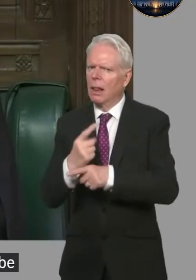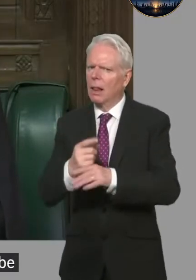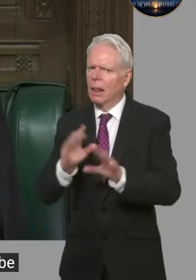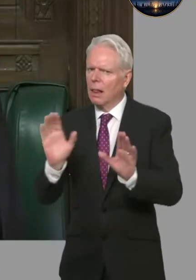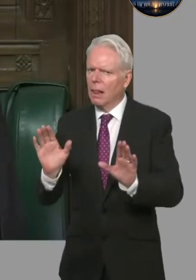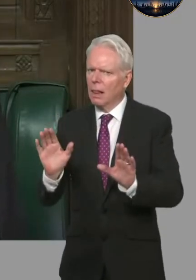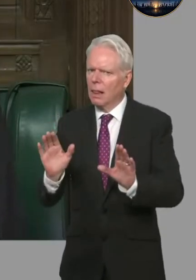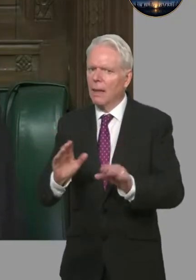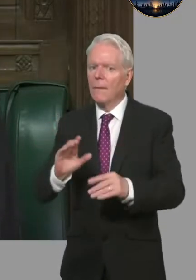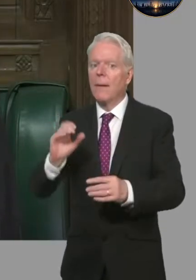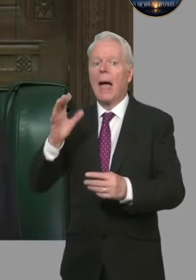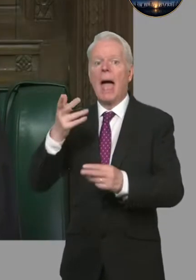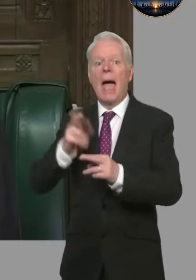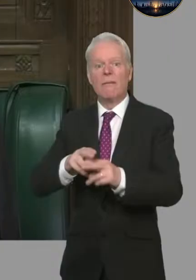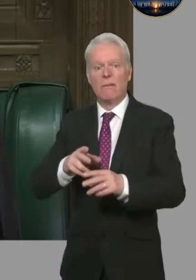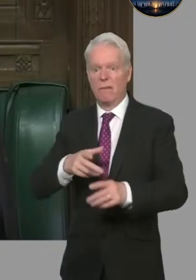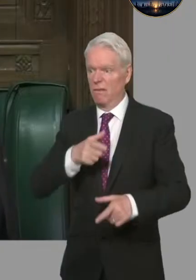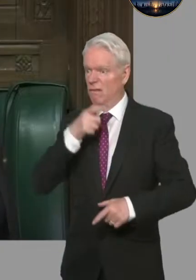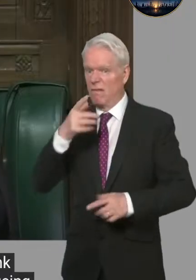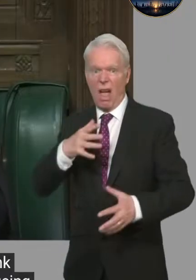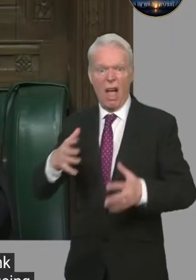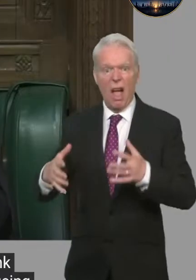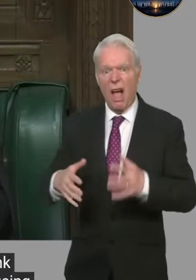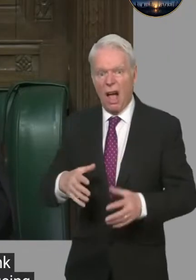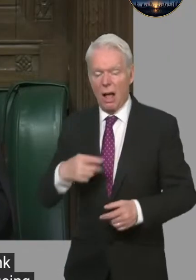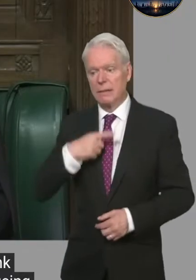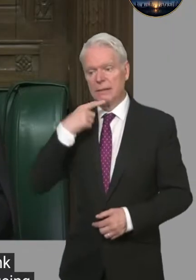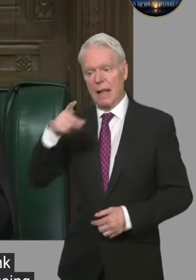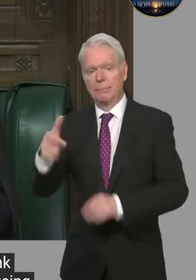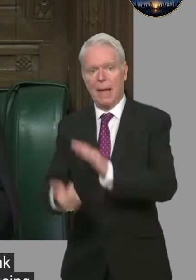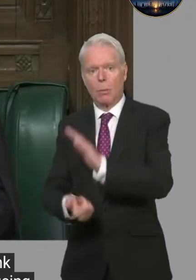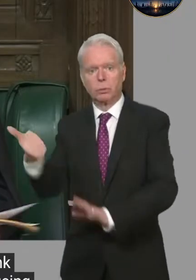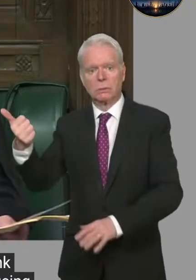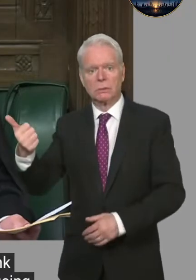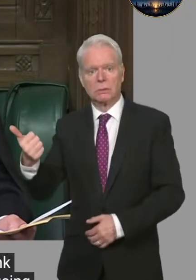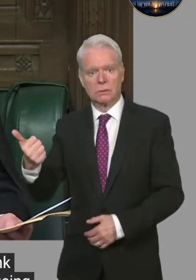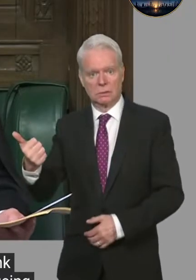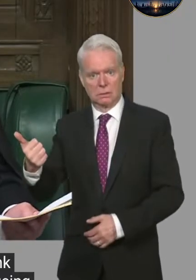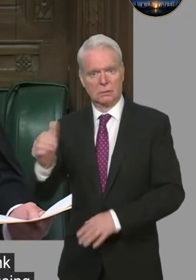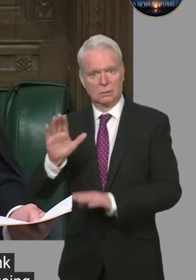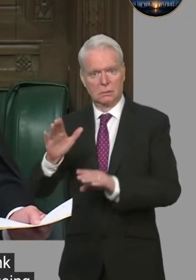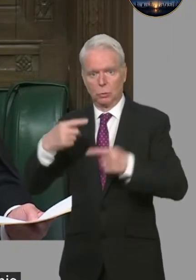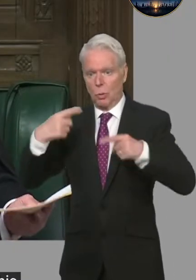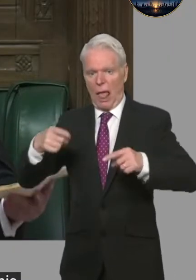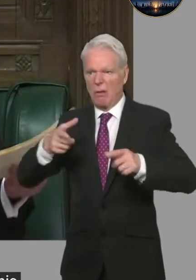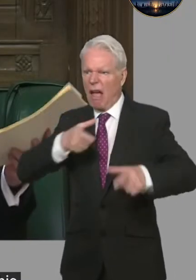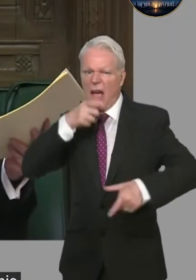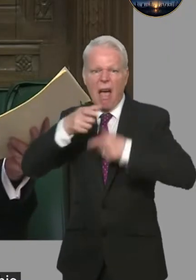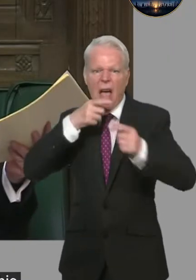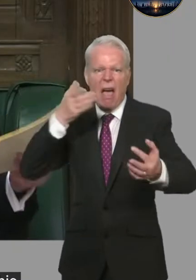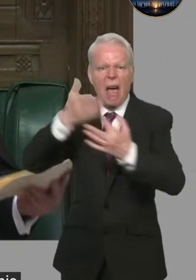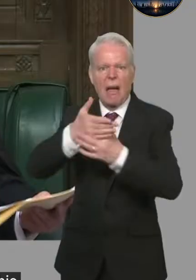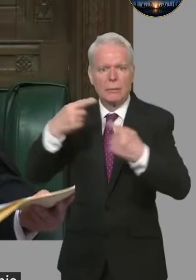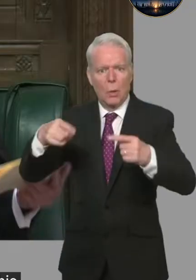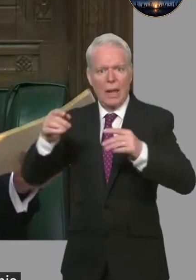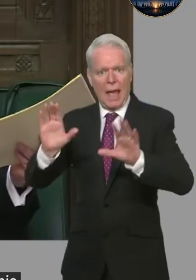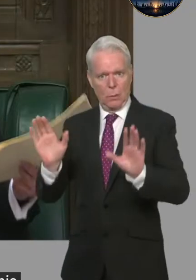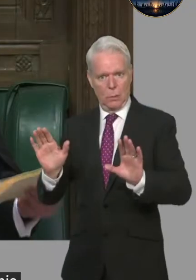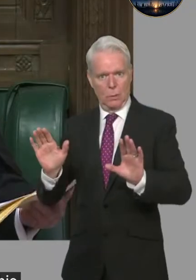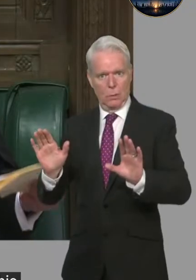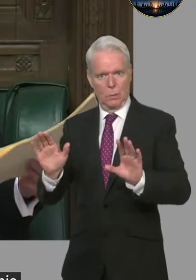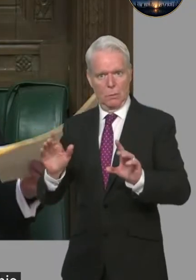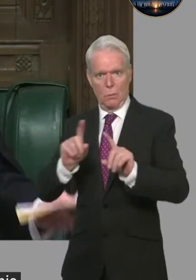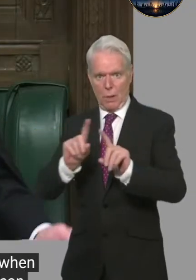be surprised when constituents feel they can use the same language against each other. Let us show a little bit